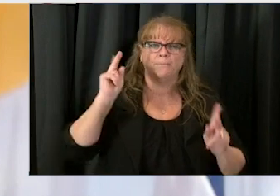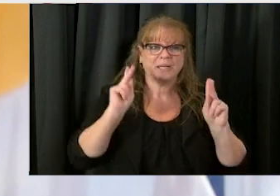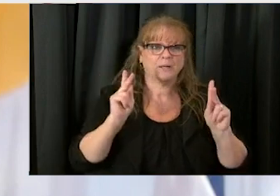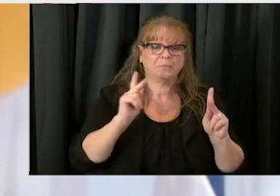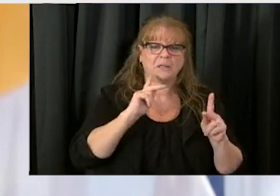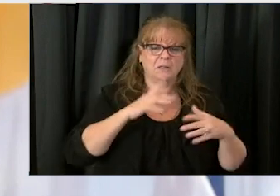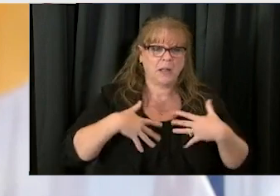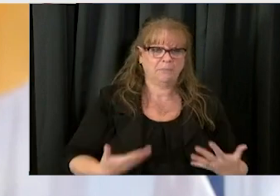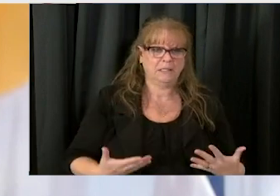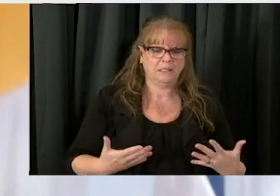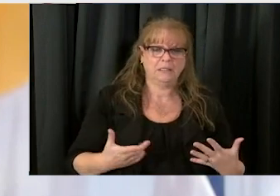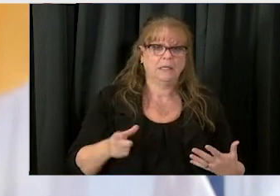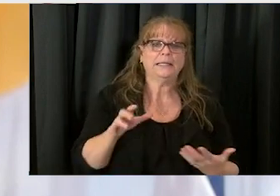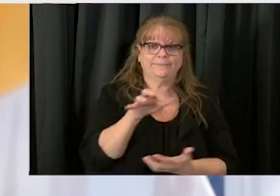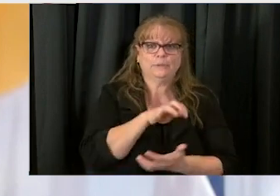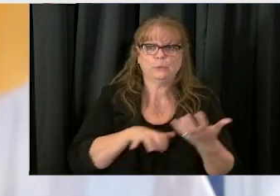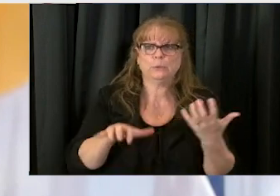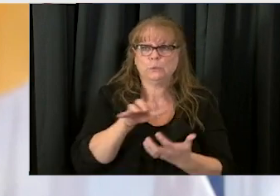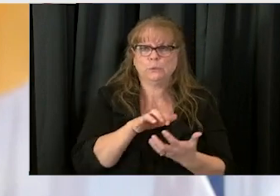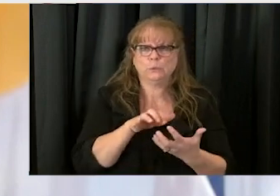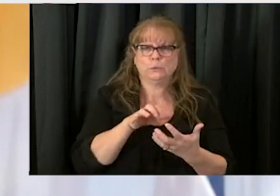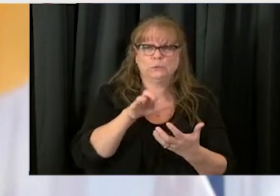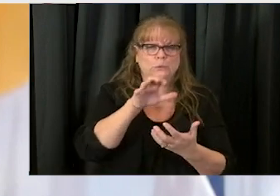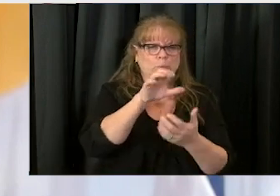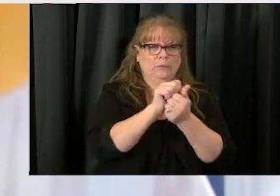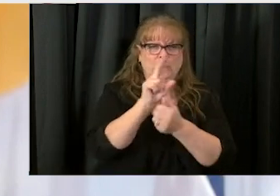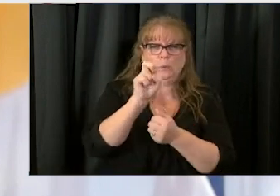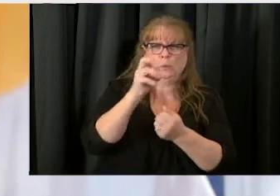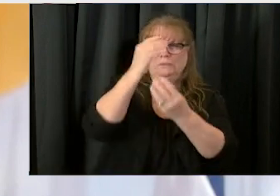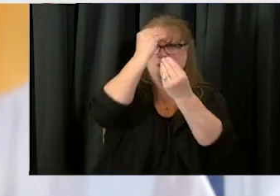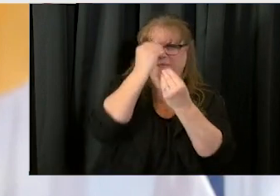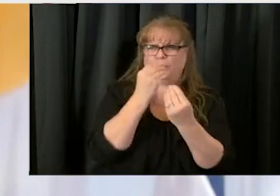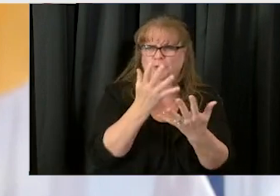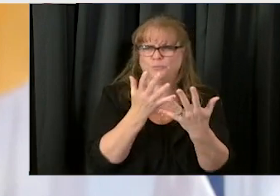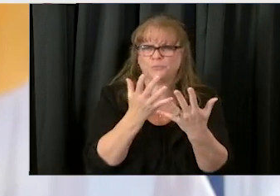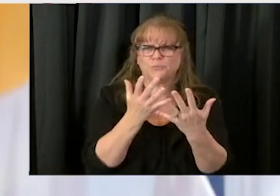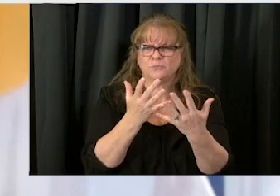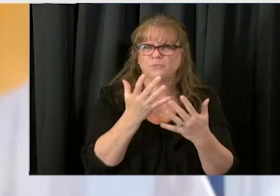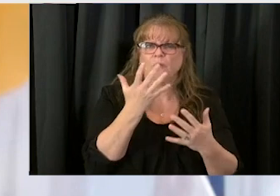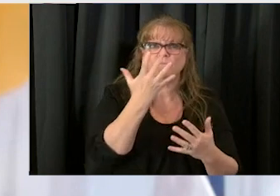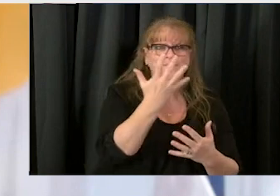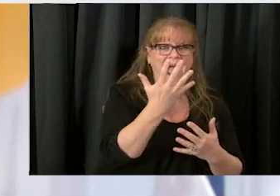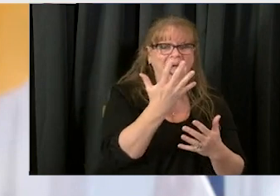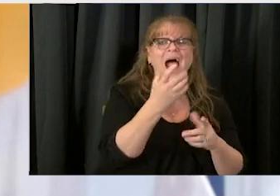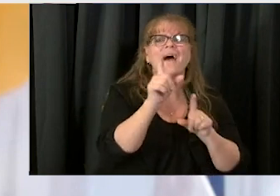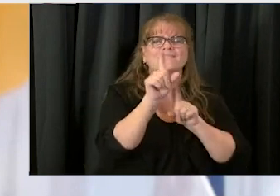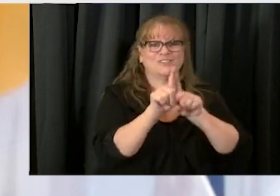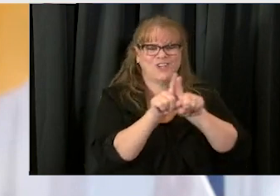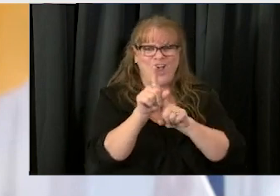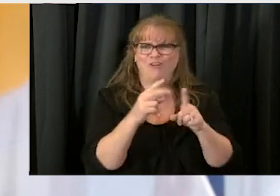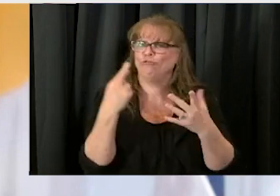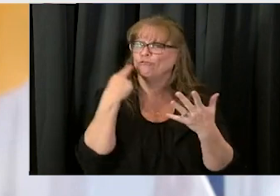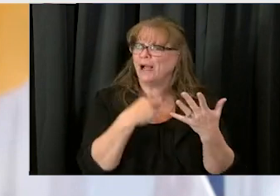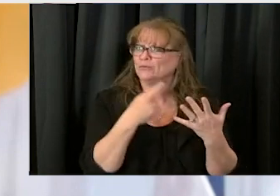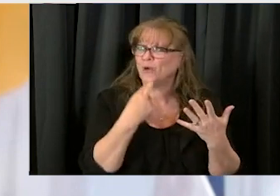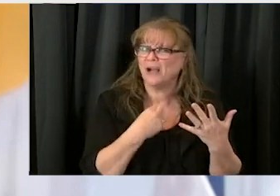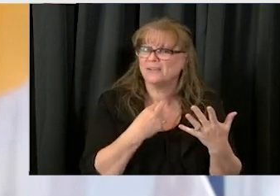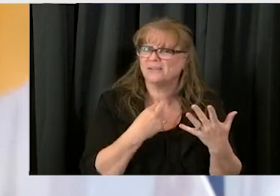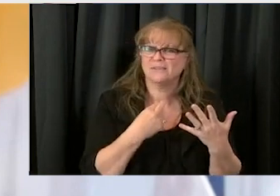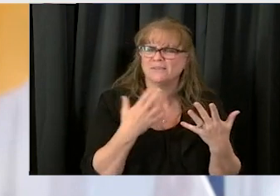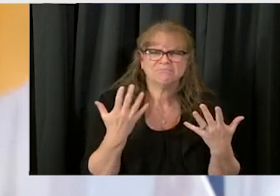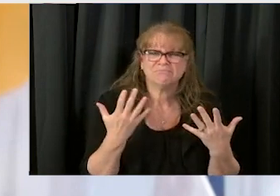5-star system, or with teachers, with doctors, with parents who can't get through on lines to their